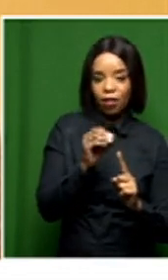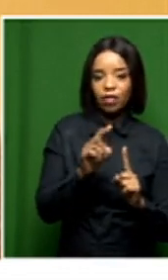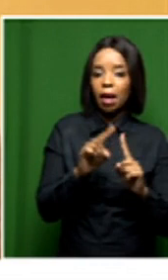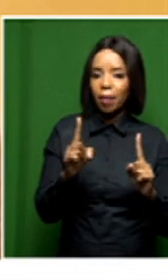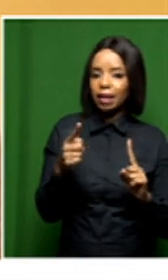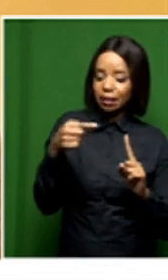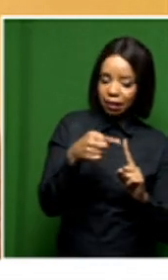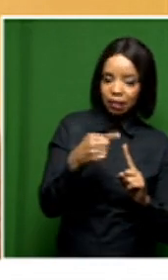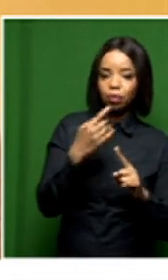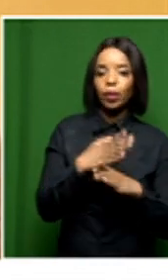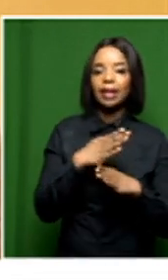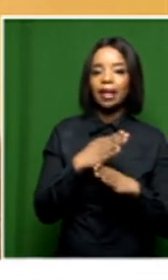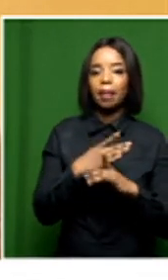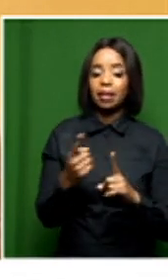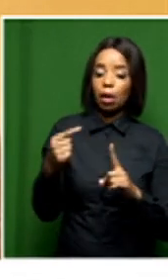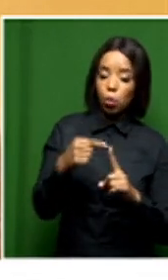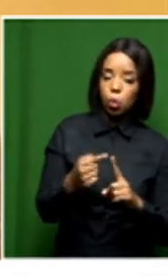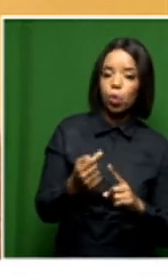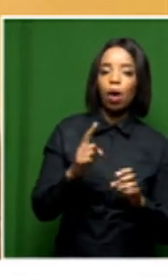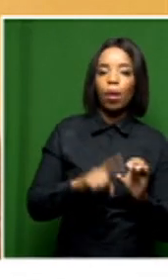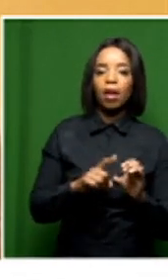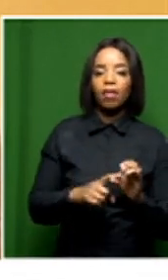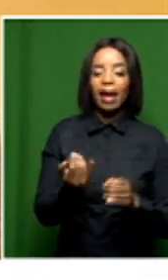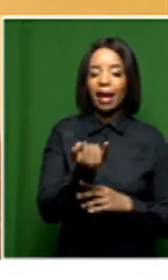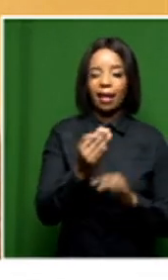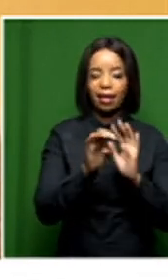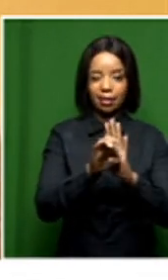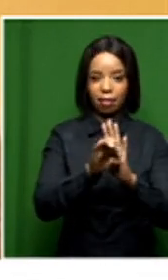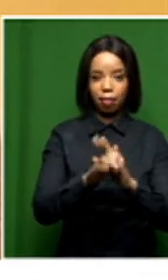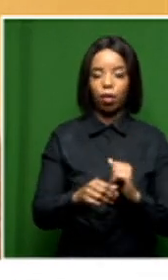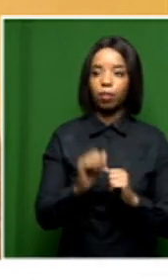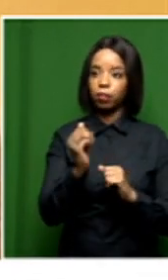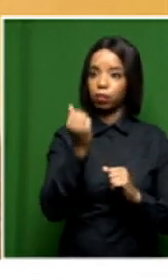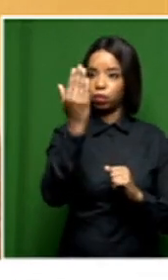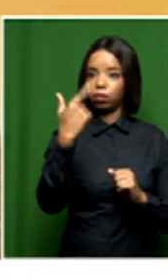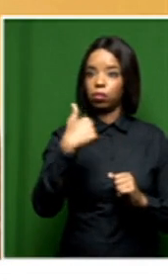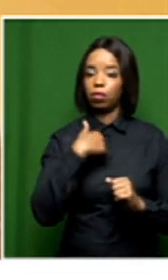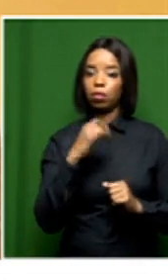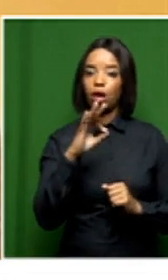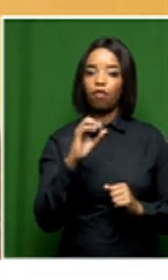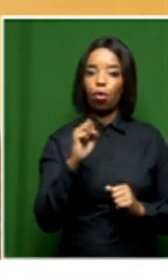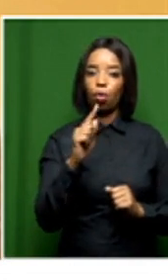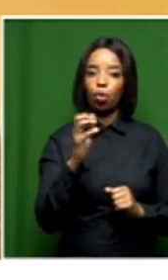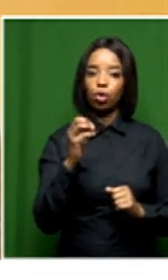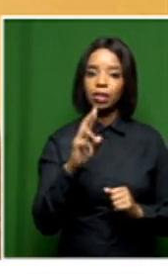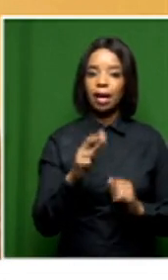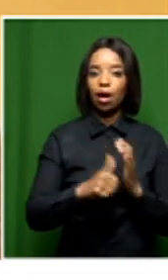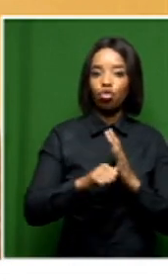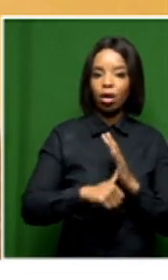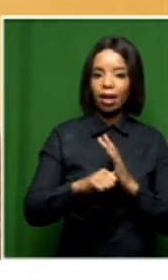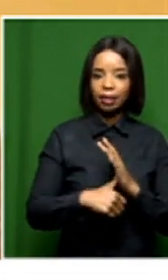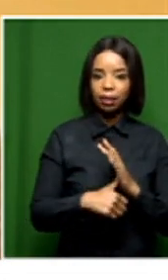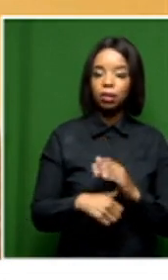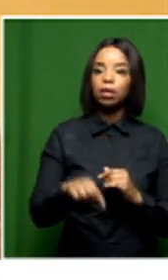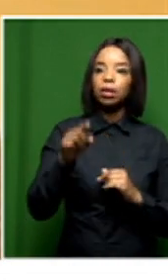qualify, because if you apply for a foster care grant, I'm just making an example, it does not necessarily exclude you because you